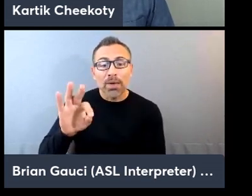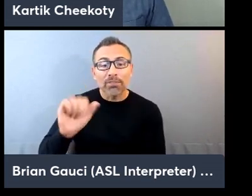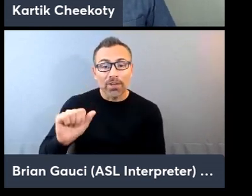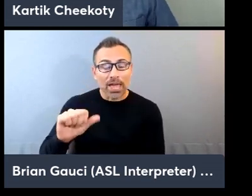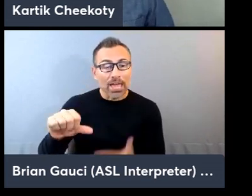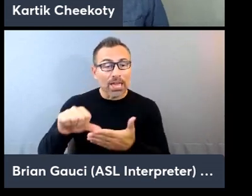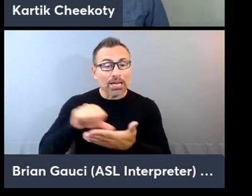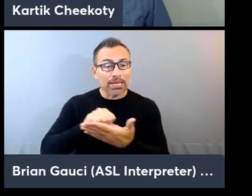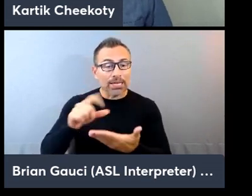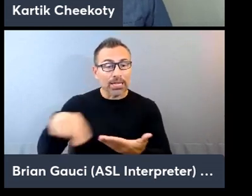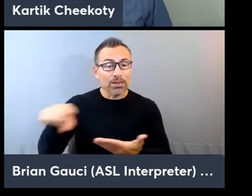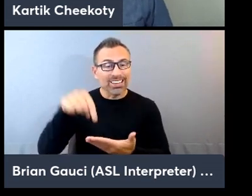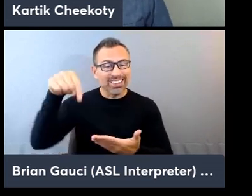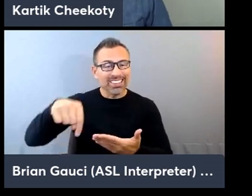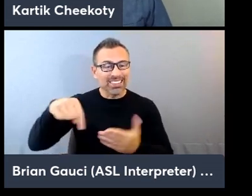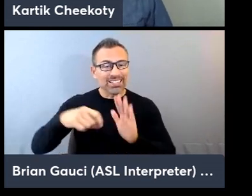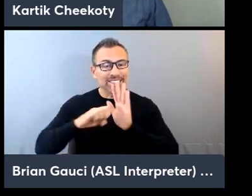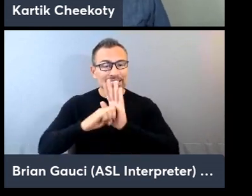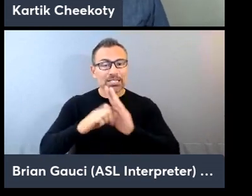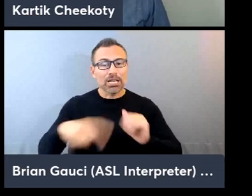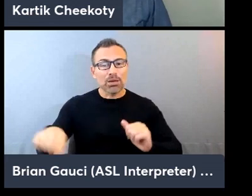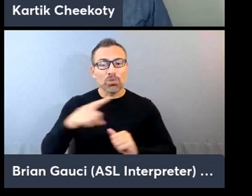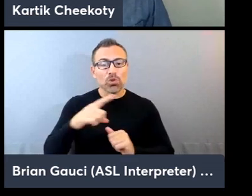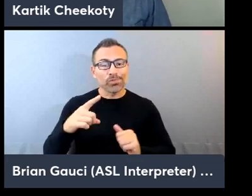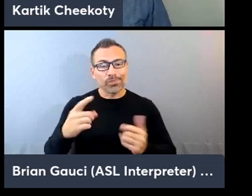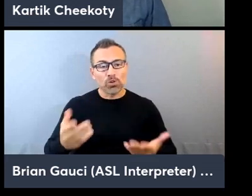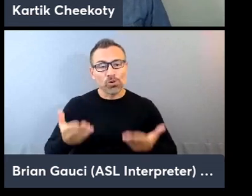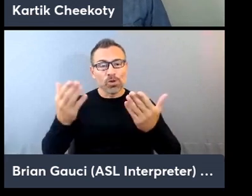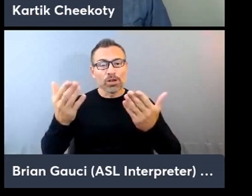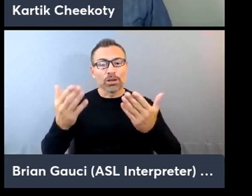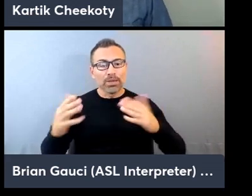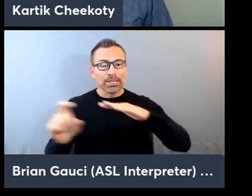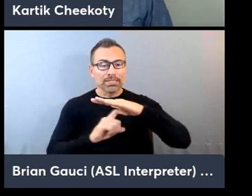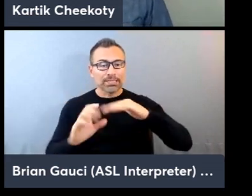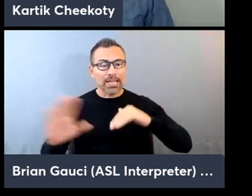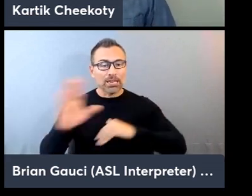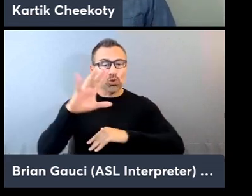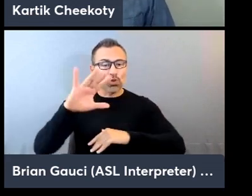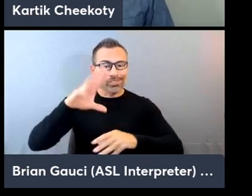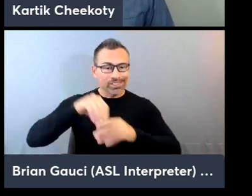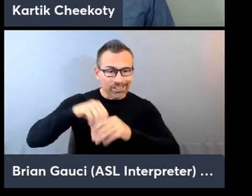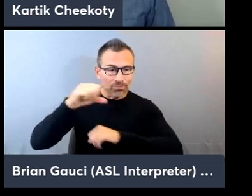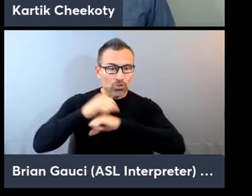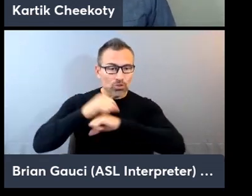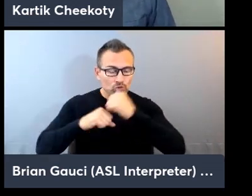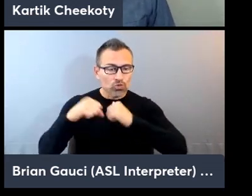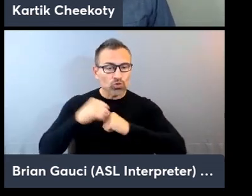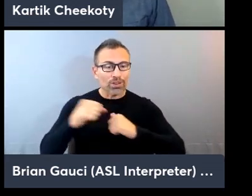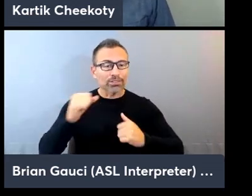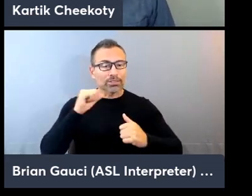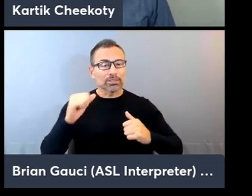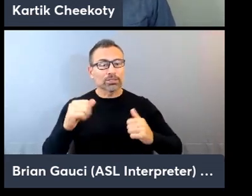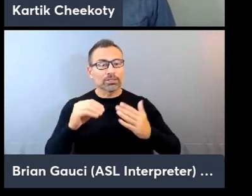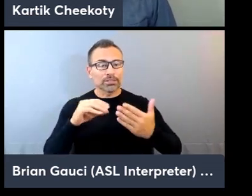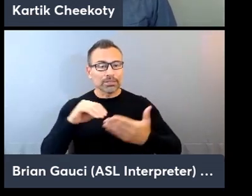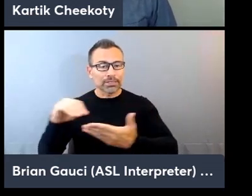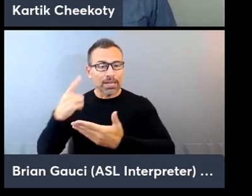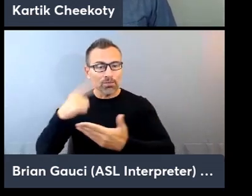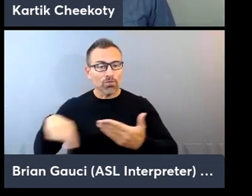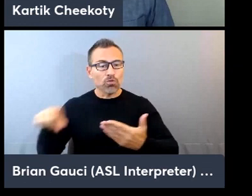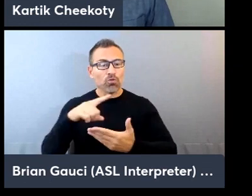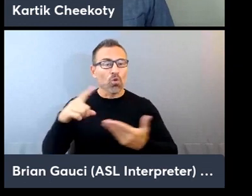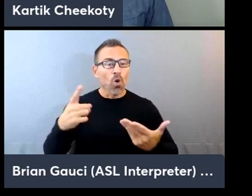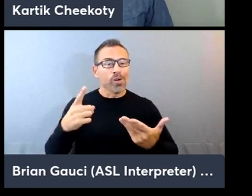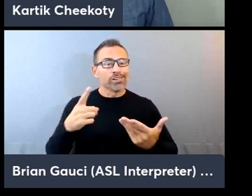we're scanning your infrastructure for accounts that have not enabled multi-factor authentication, right?